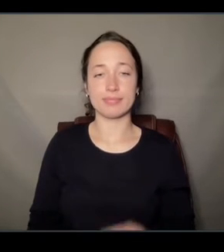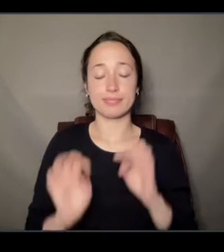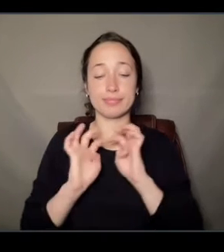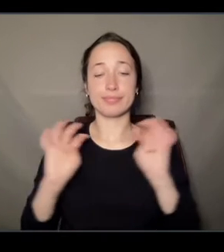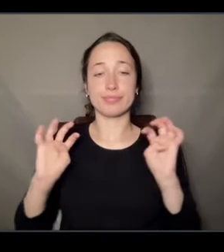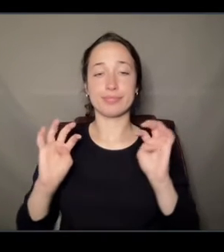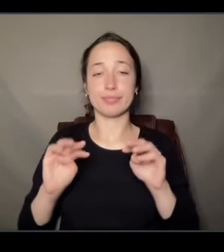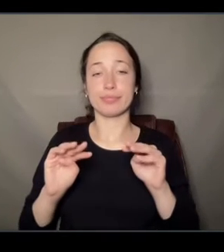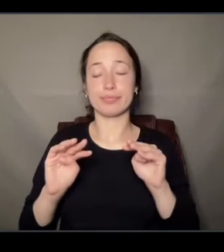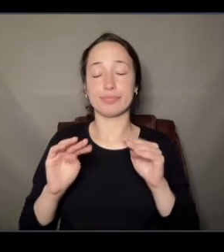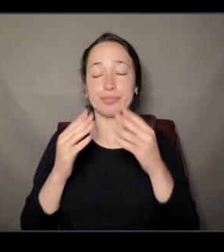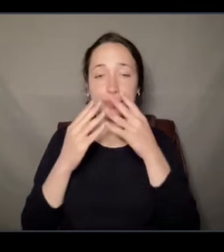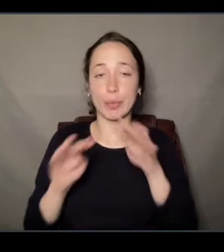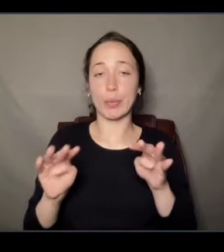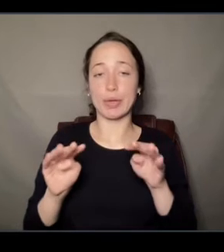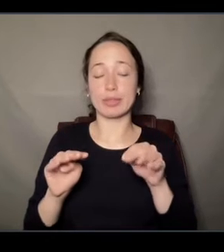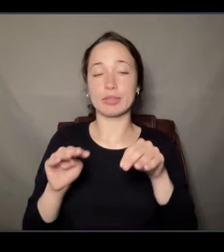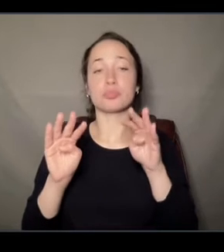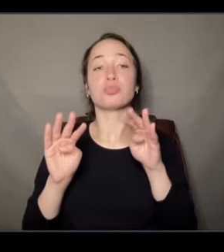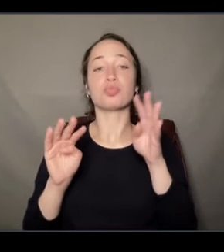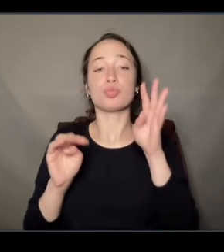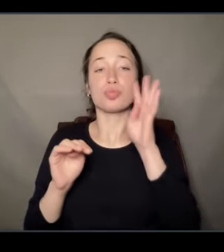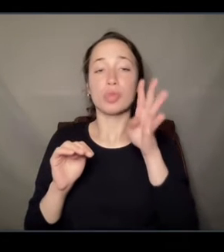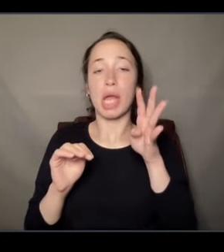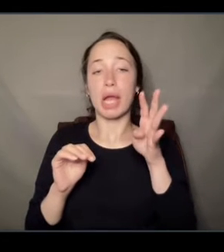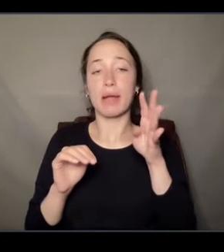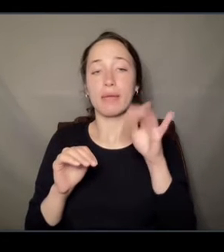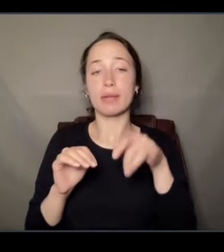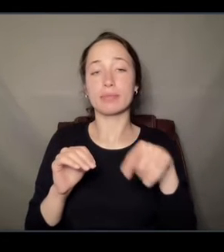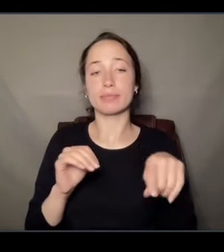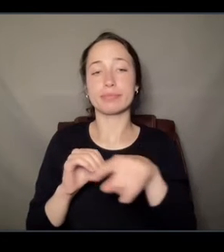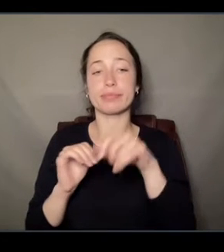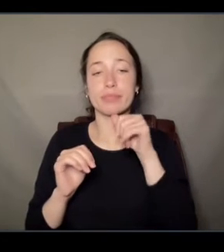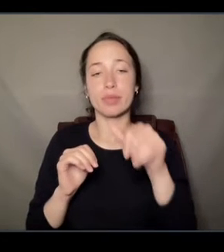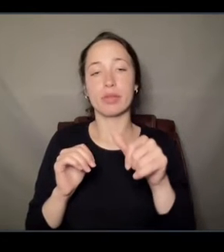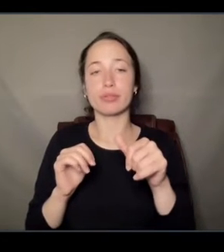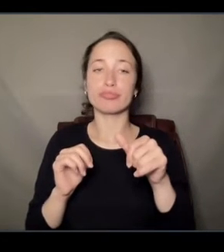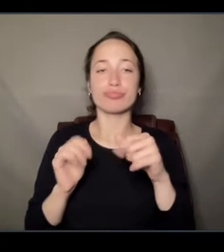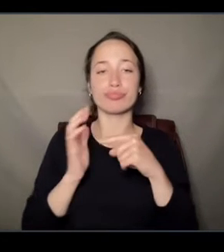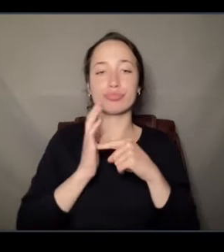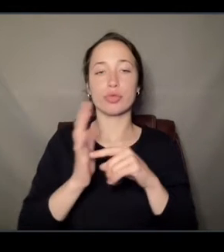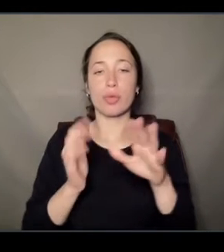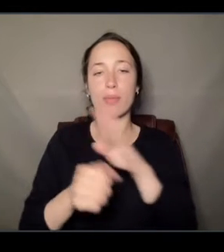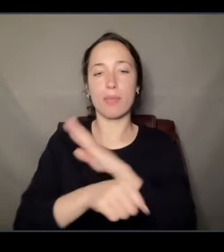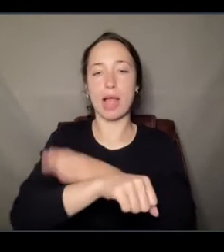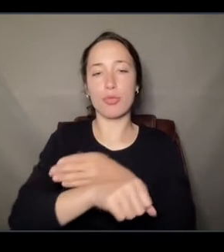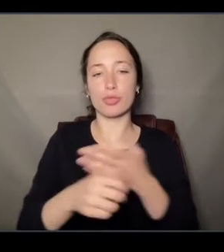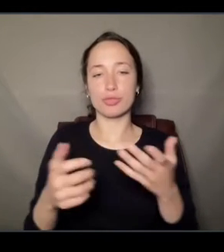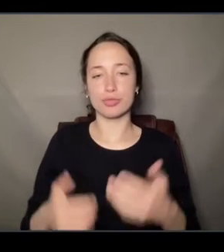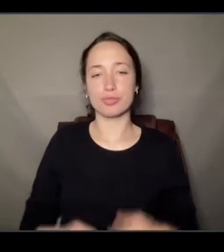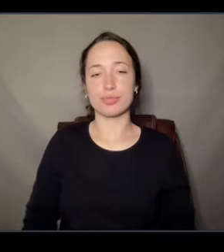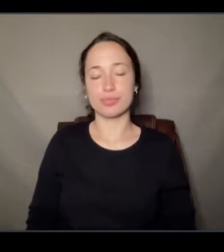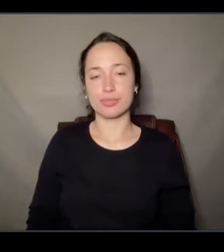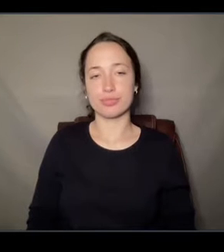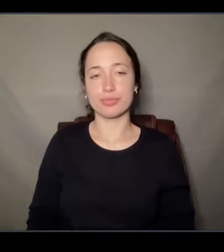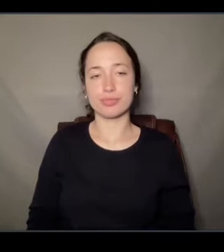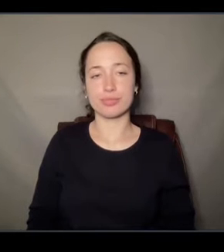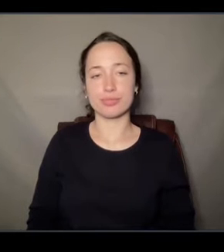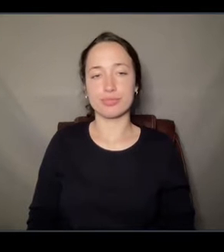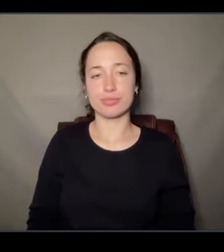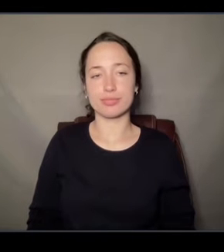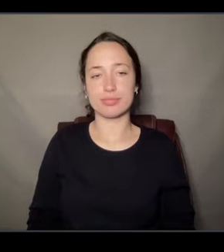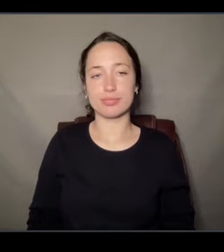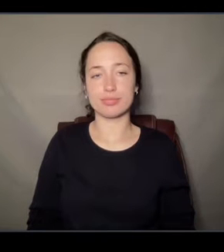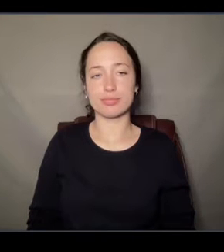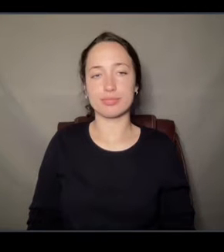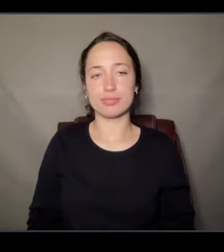My family ignored them. We pretended, even to each other, that we didn't see them asserting their